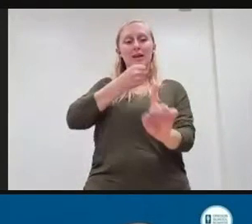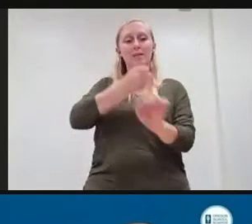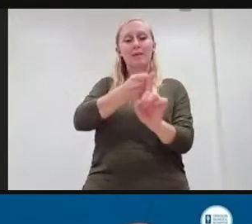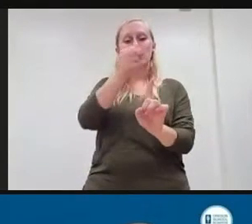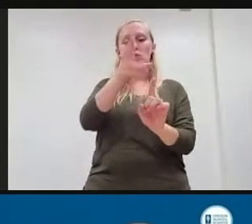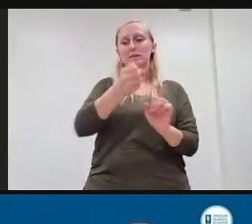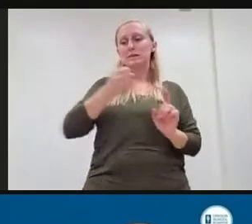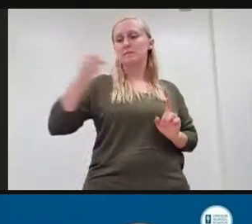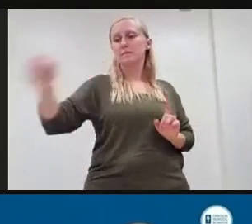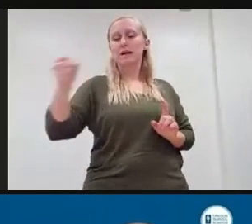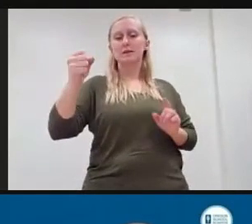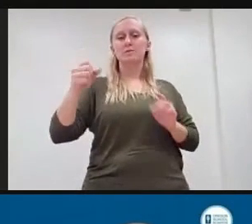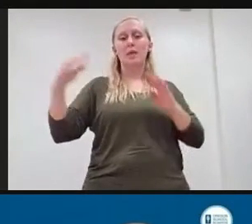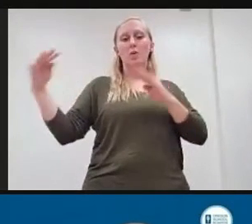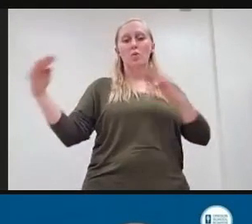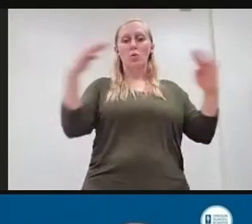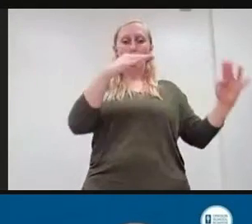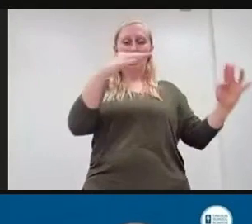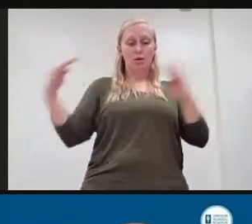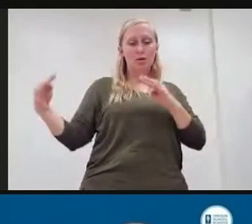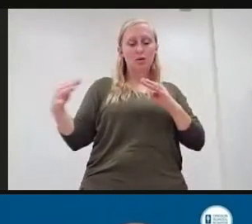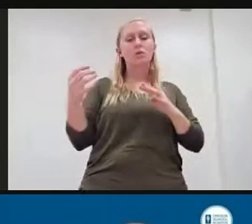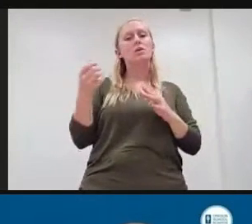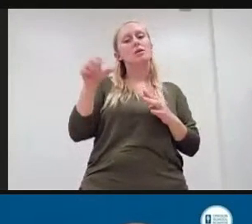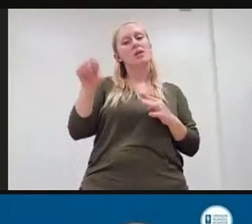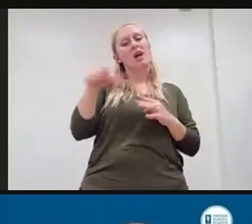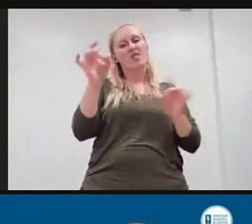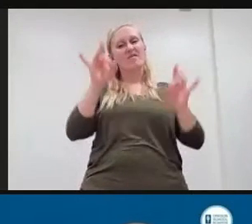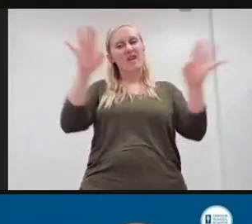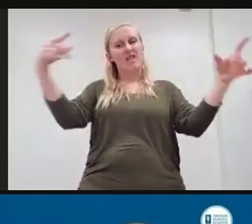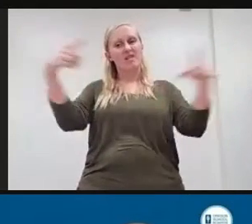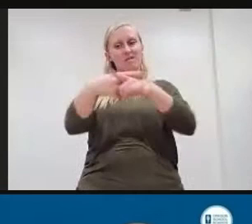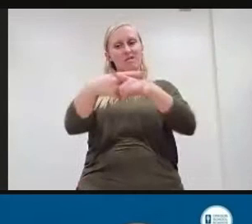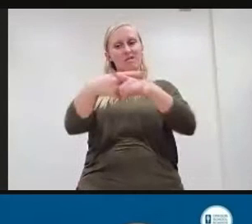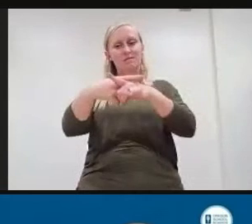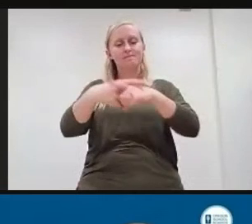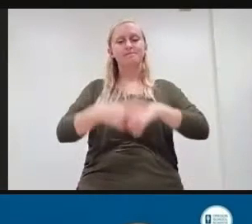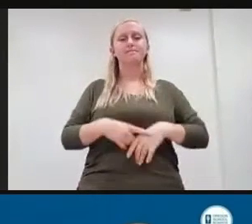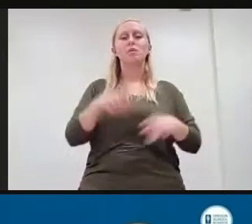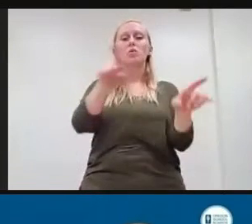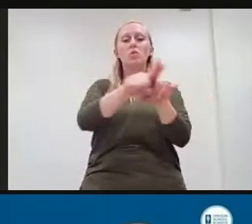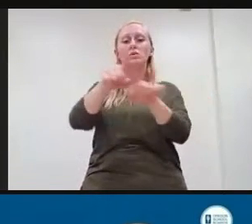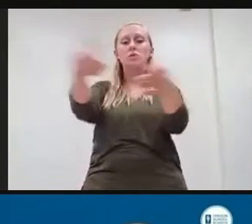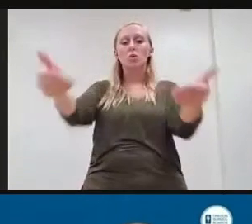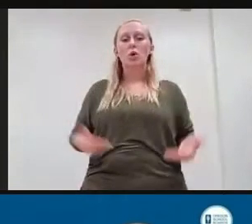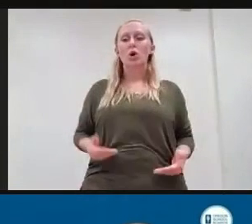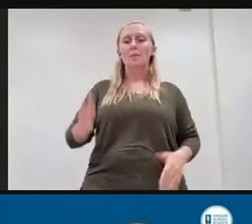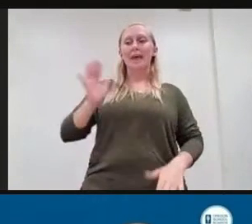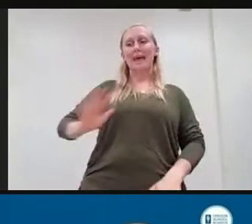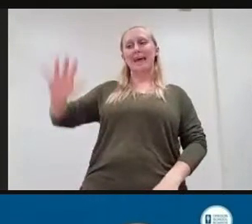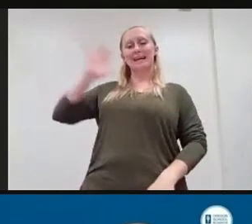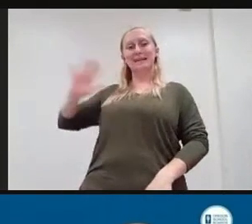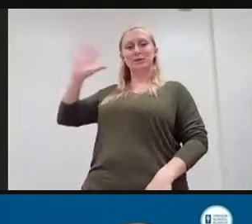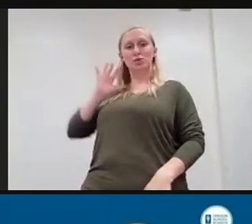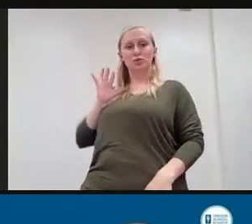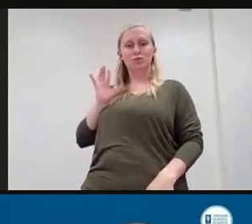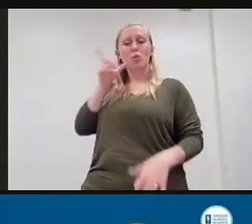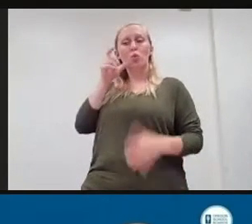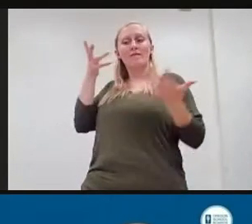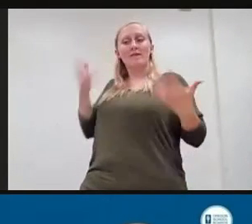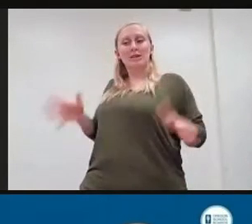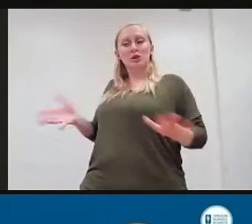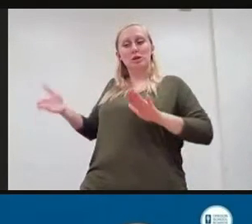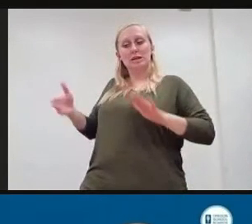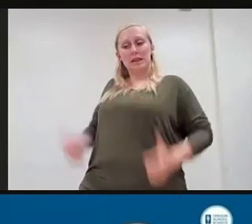by the war in Ukraine and other violent conflicts. And we'd like to welcome the ancestors who lived in this